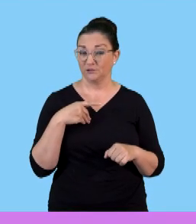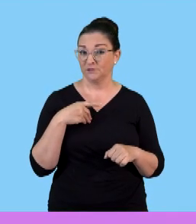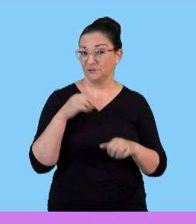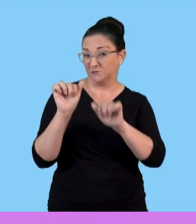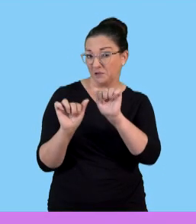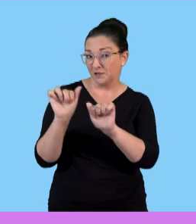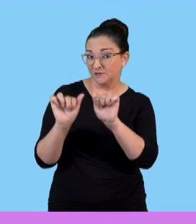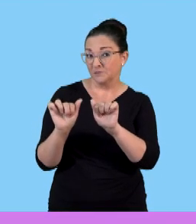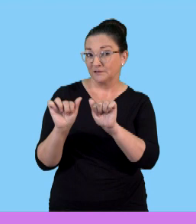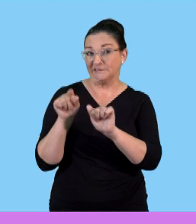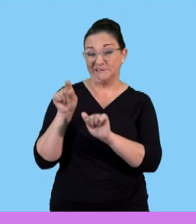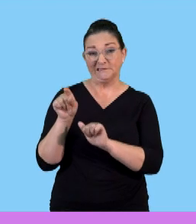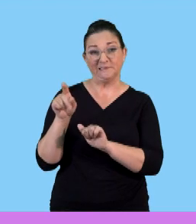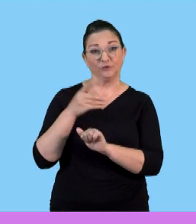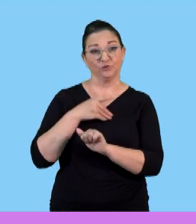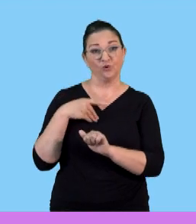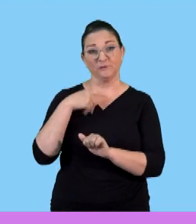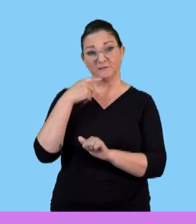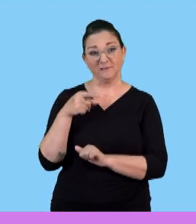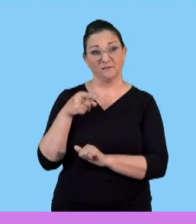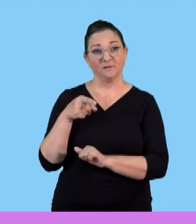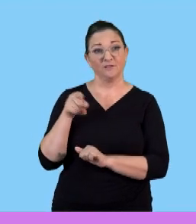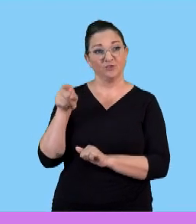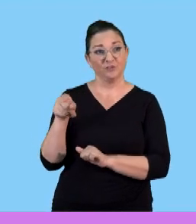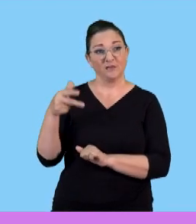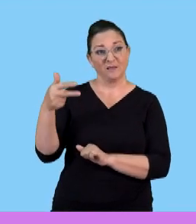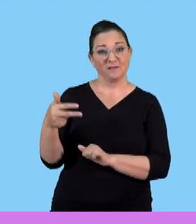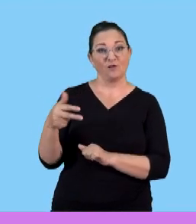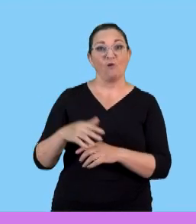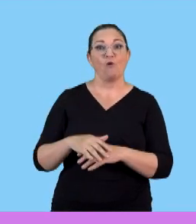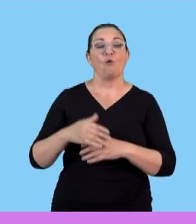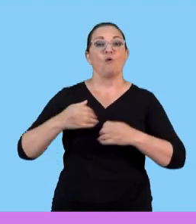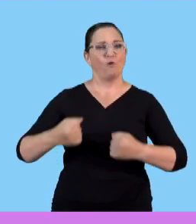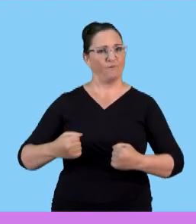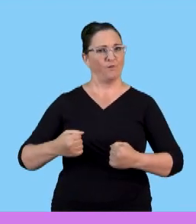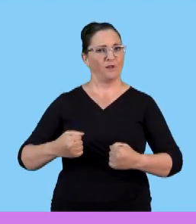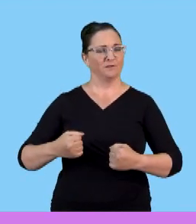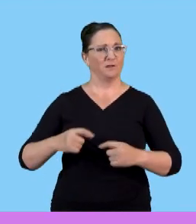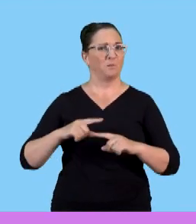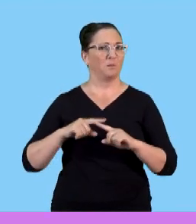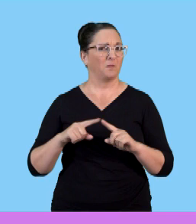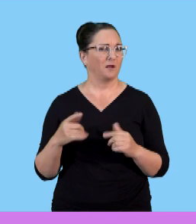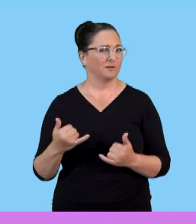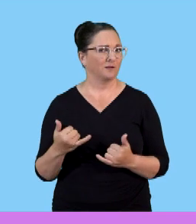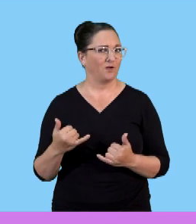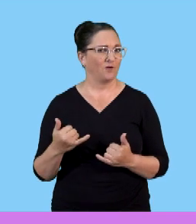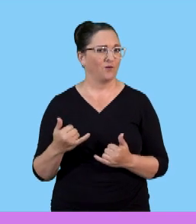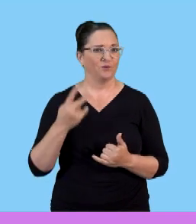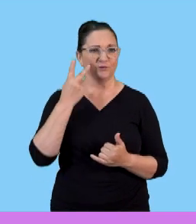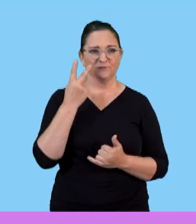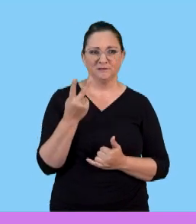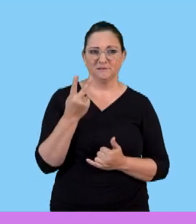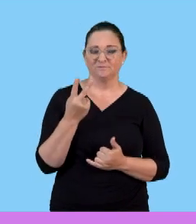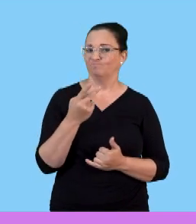dietitian's assessment. What is his assessment? He classified her as overweight. So therefore,